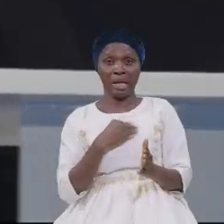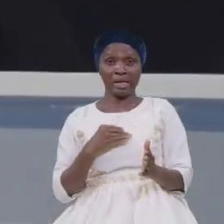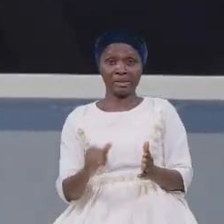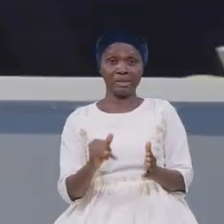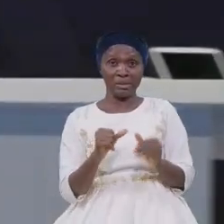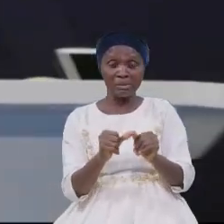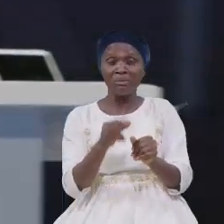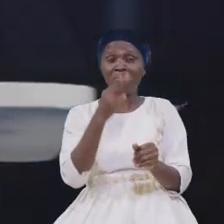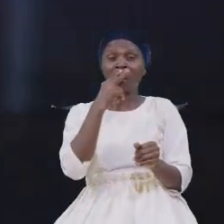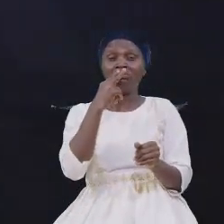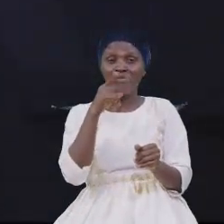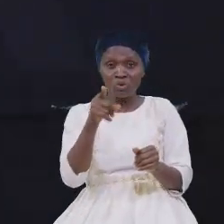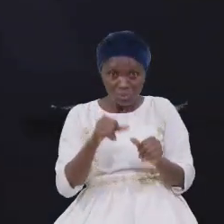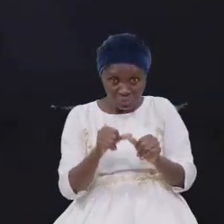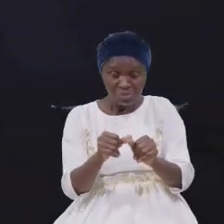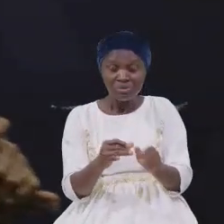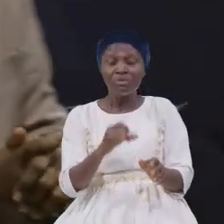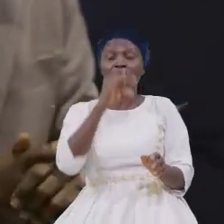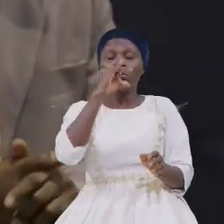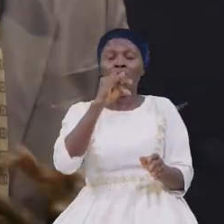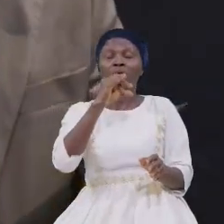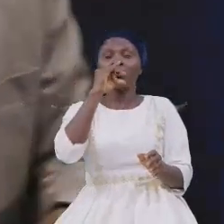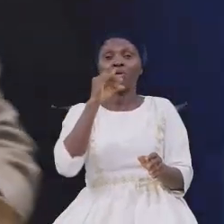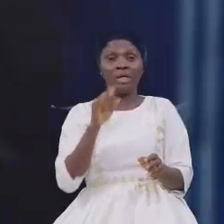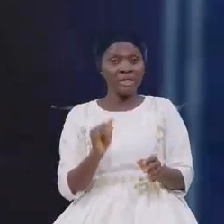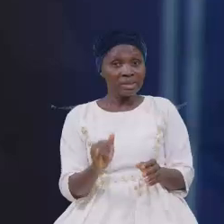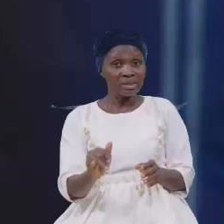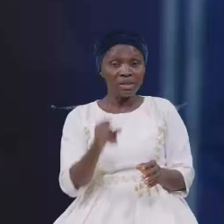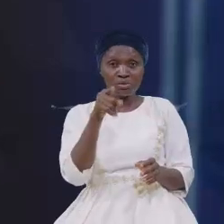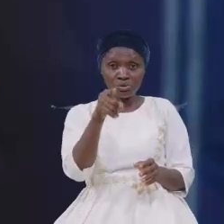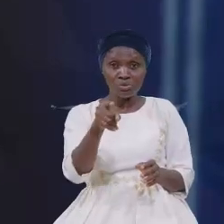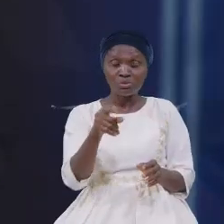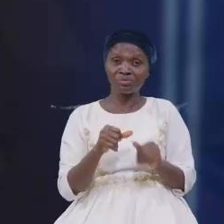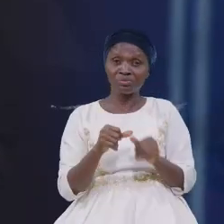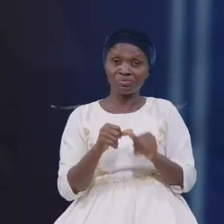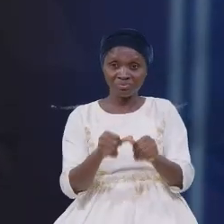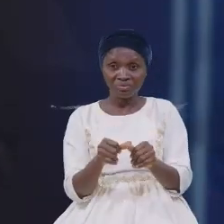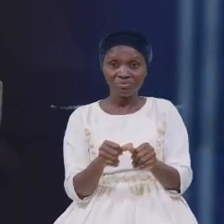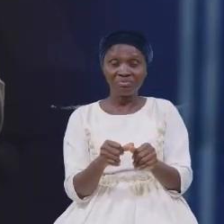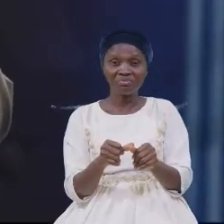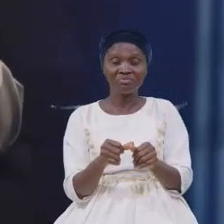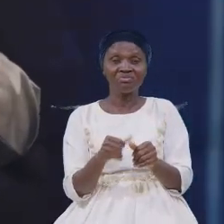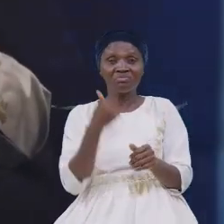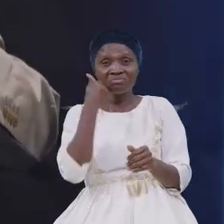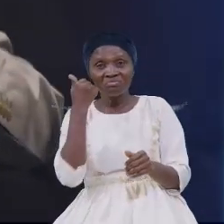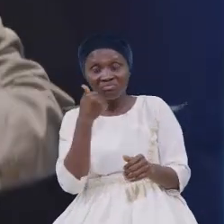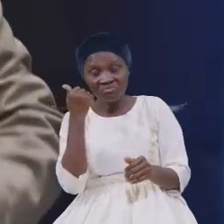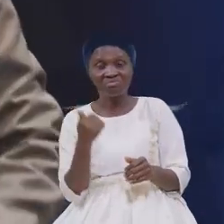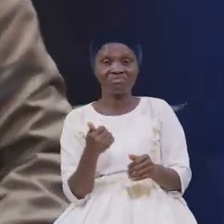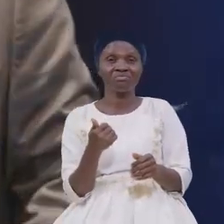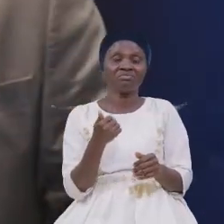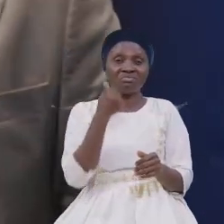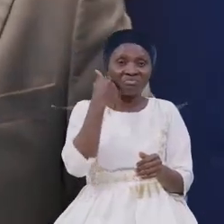drunkard. Yet, you are, they call them womanizers. And they may